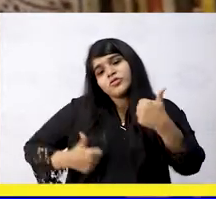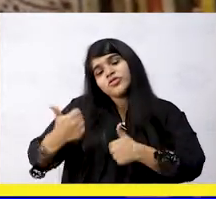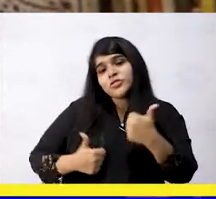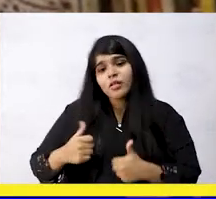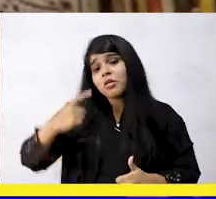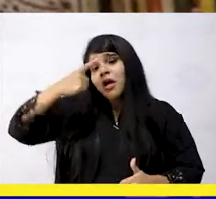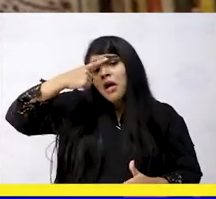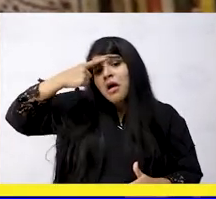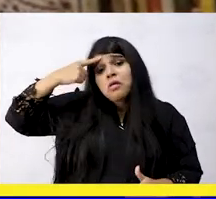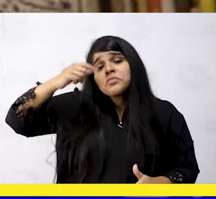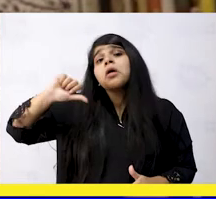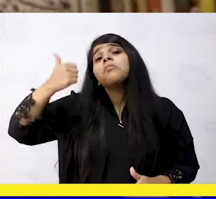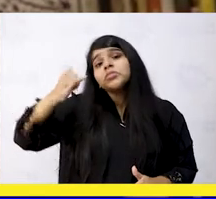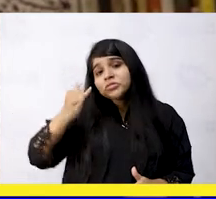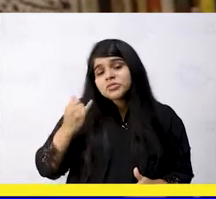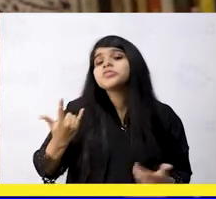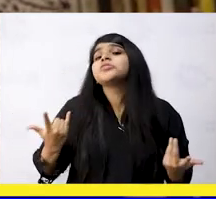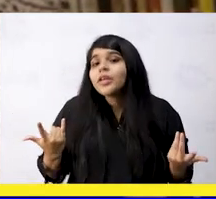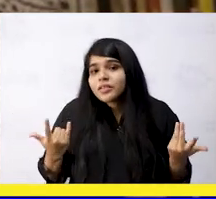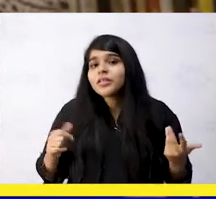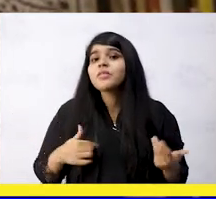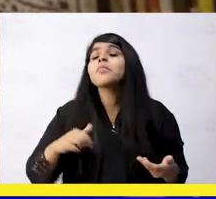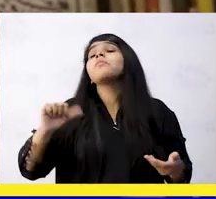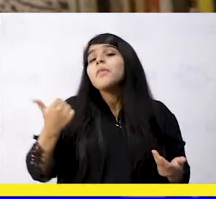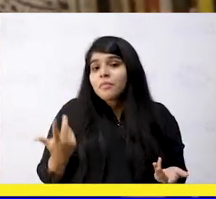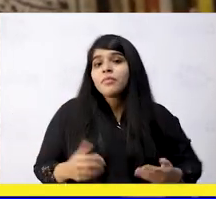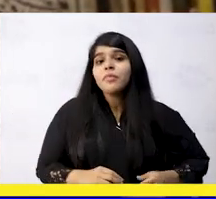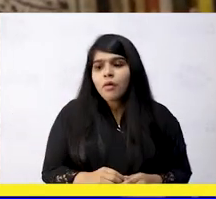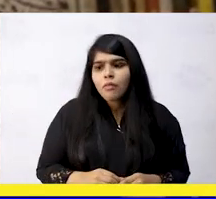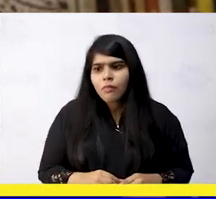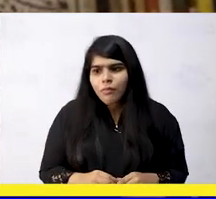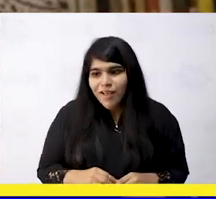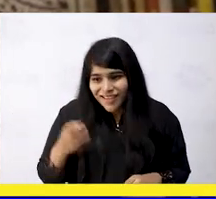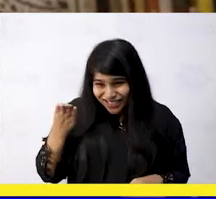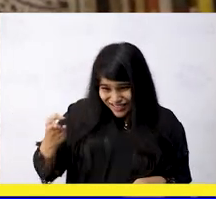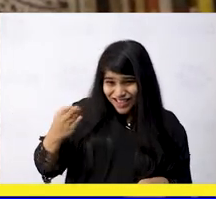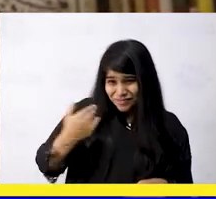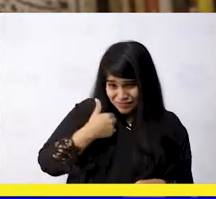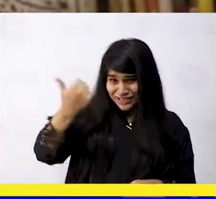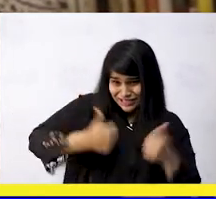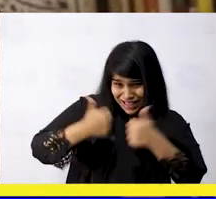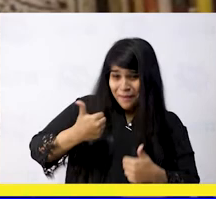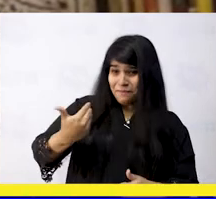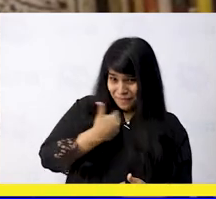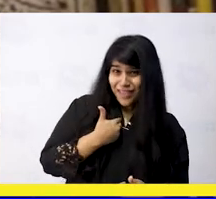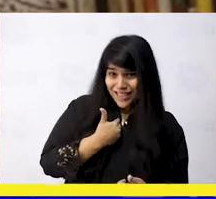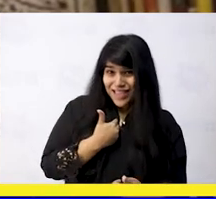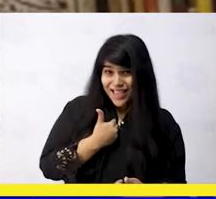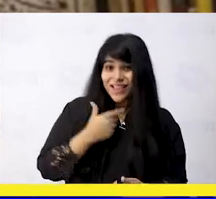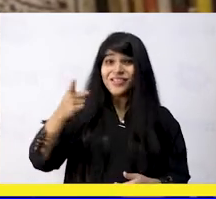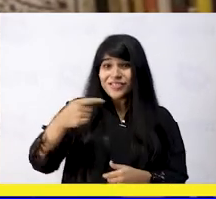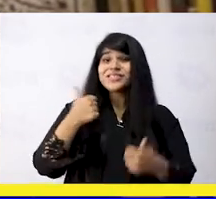know. You know, luck might be on my side," said the tortoise. "You're challenging